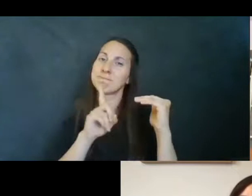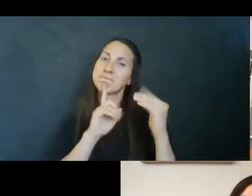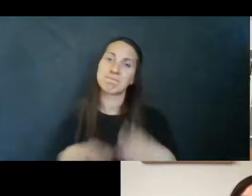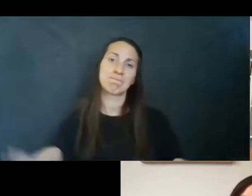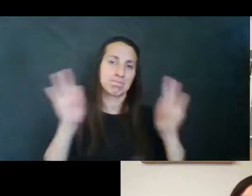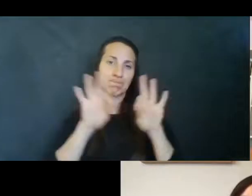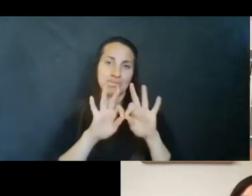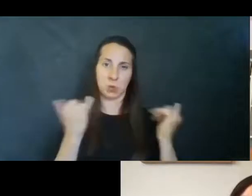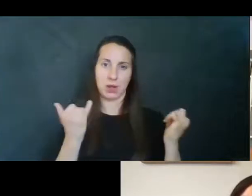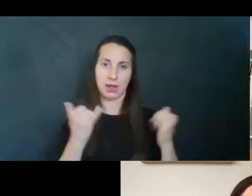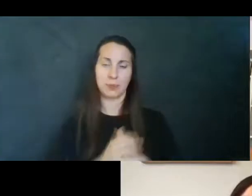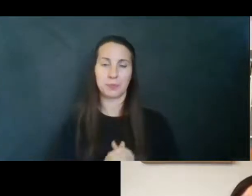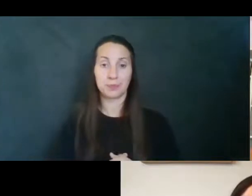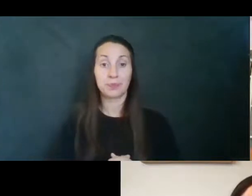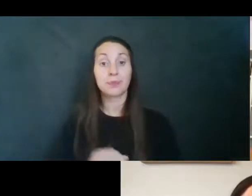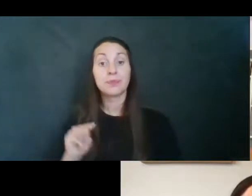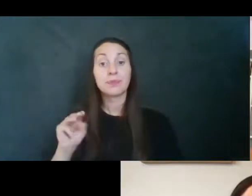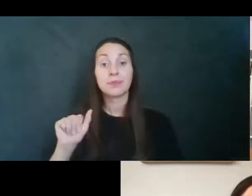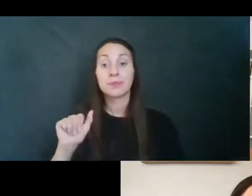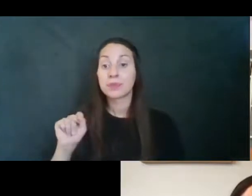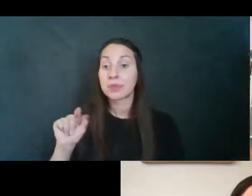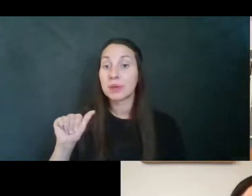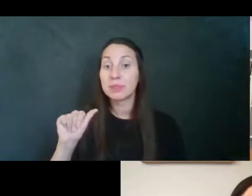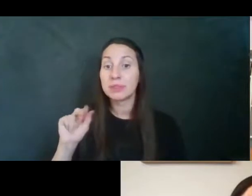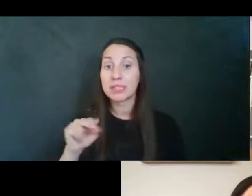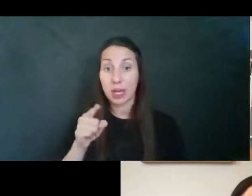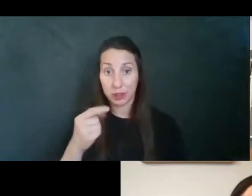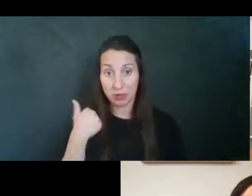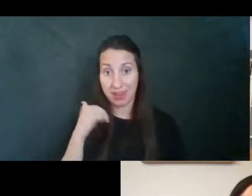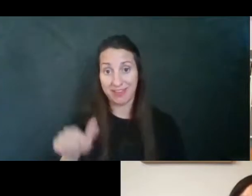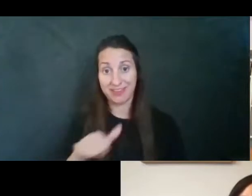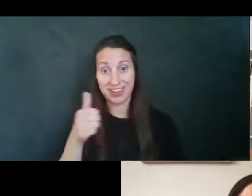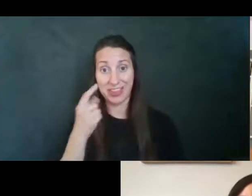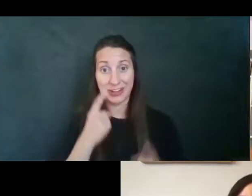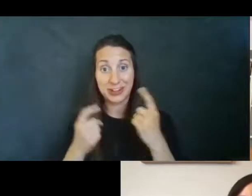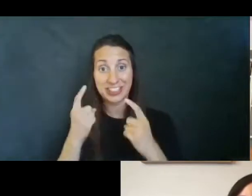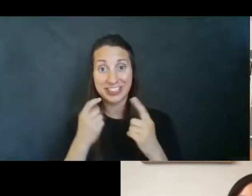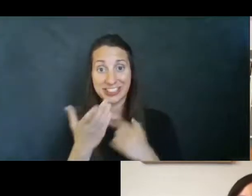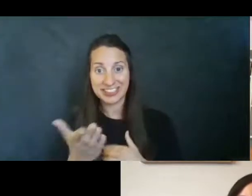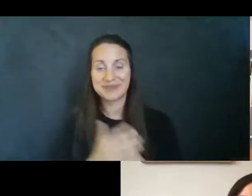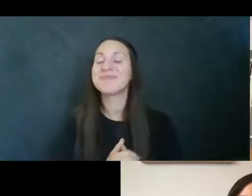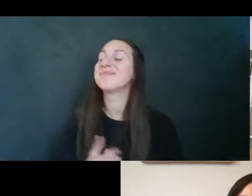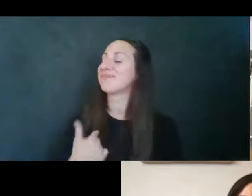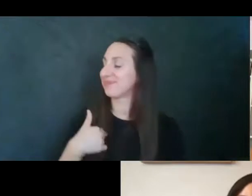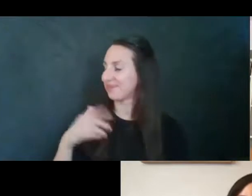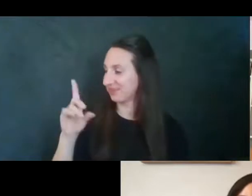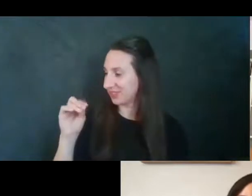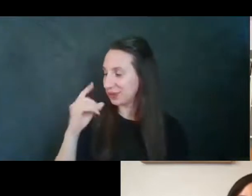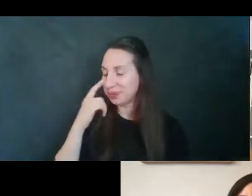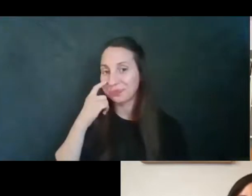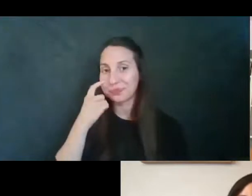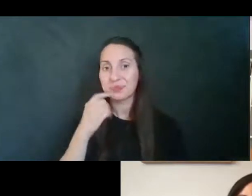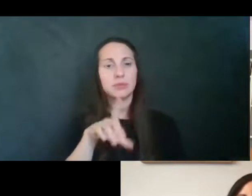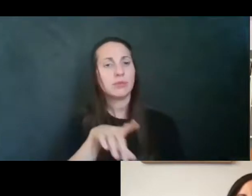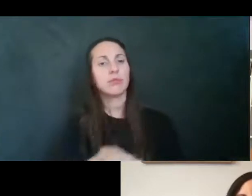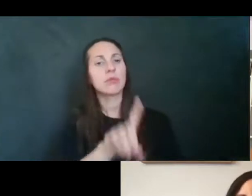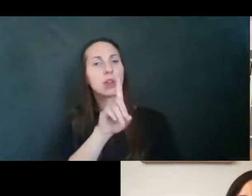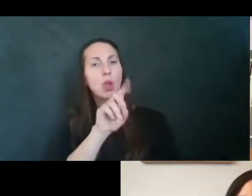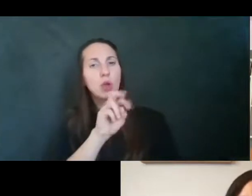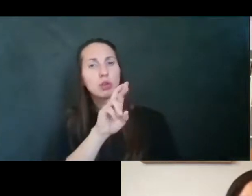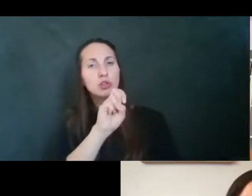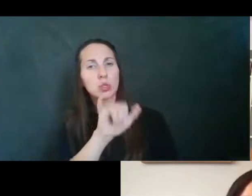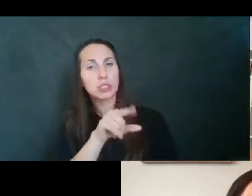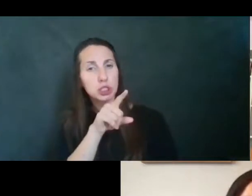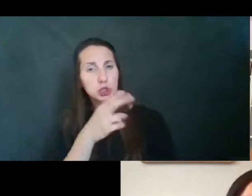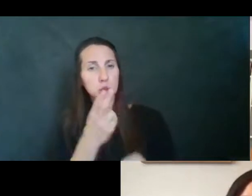think. Matan, you have another question for us? I do. And so, Dorsey, you used the term when